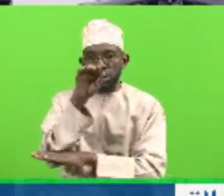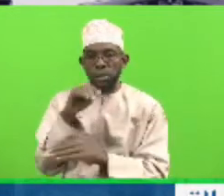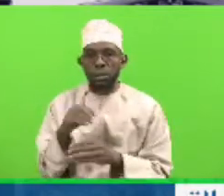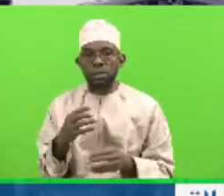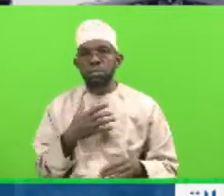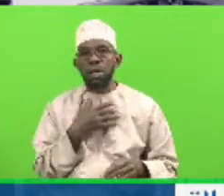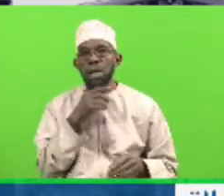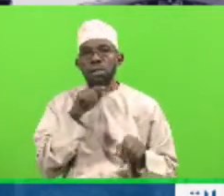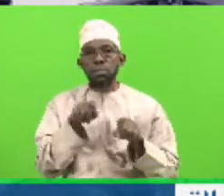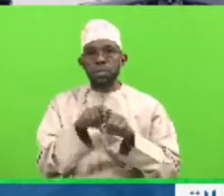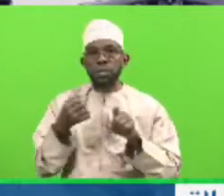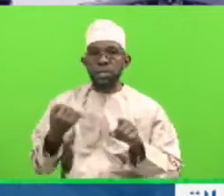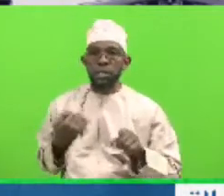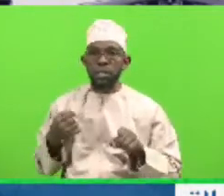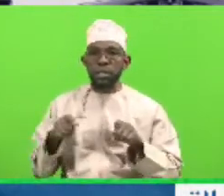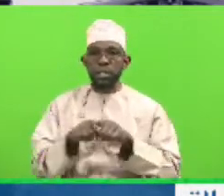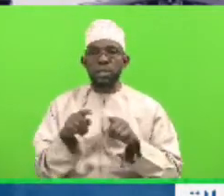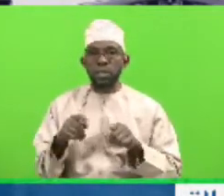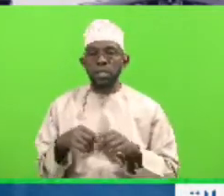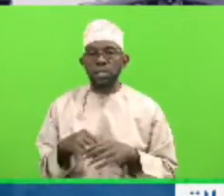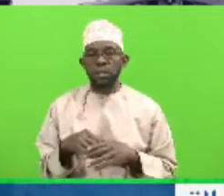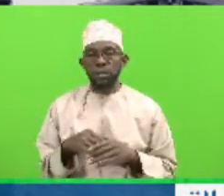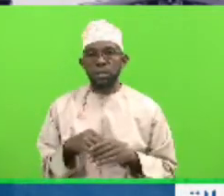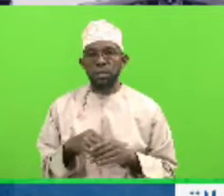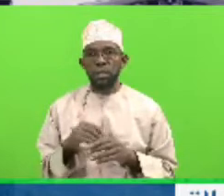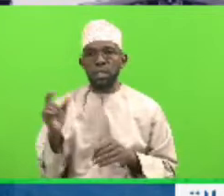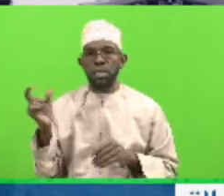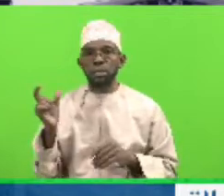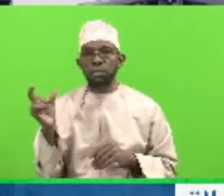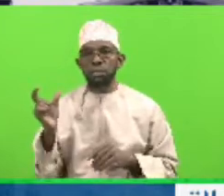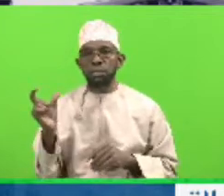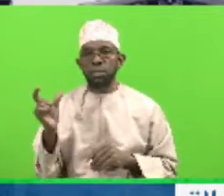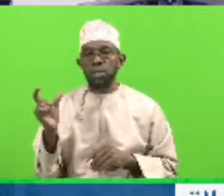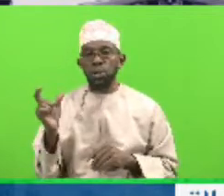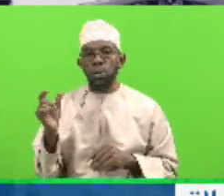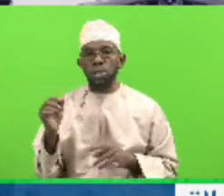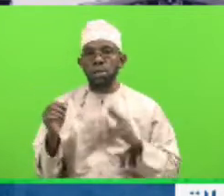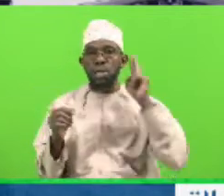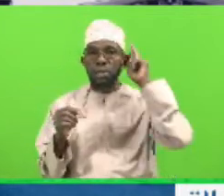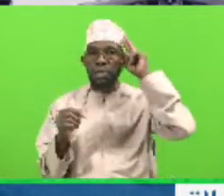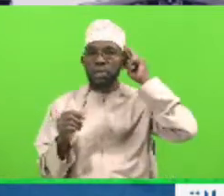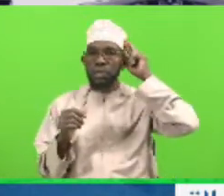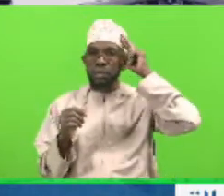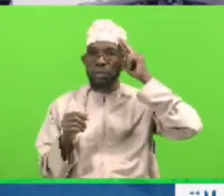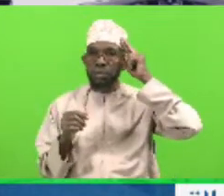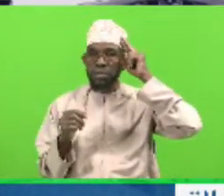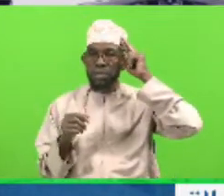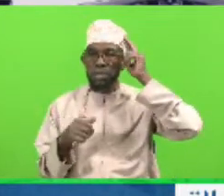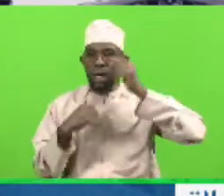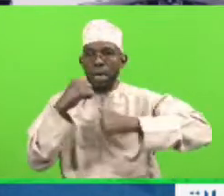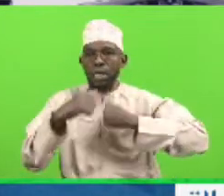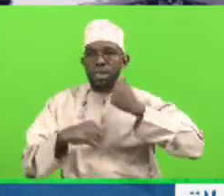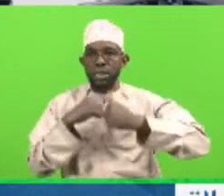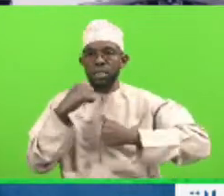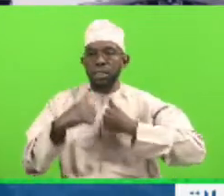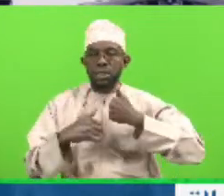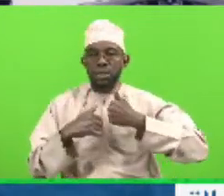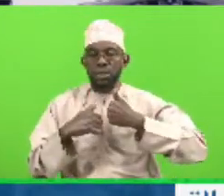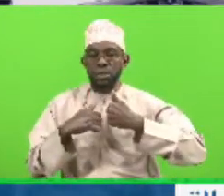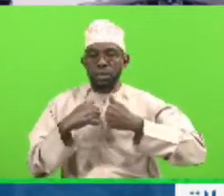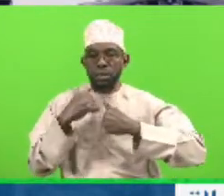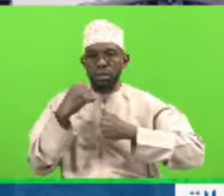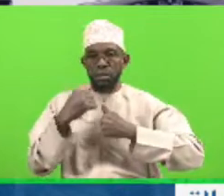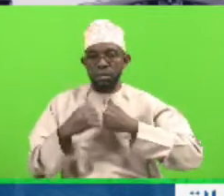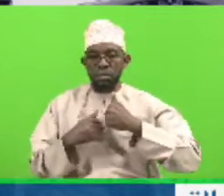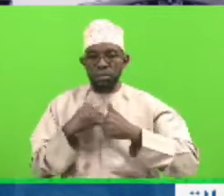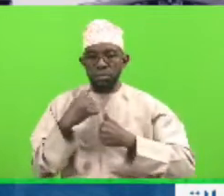to my brothers and sisters in Islam who for some reason have found themselves in this act.